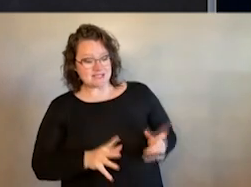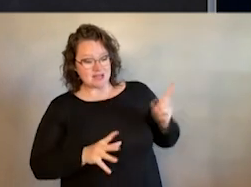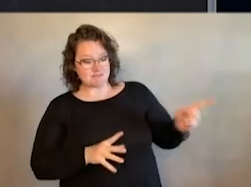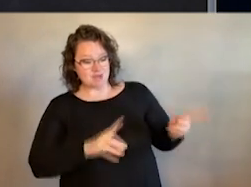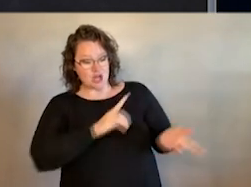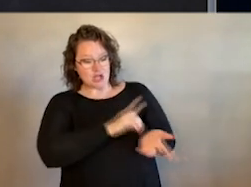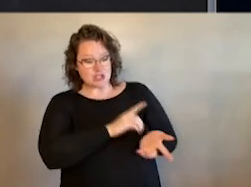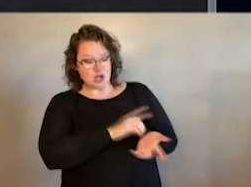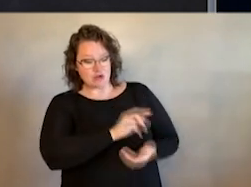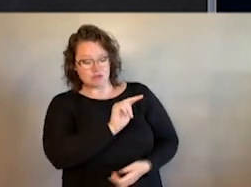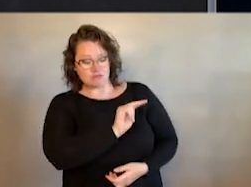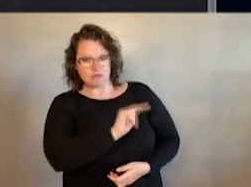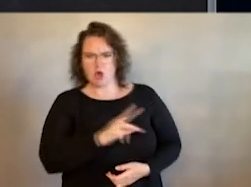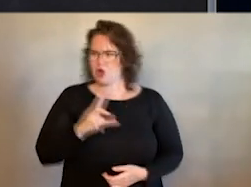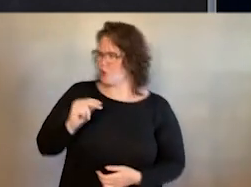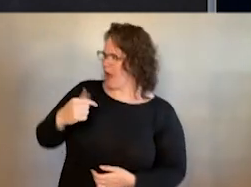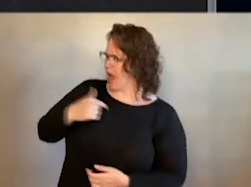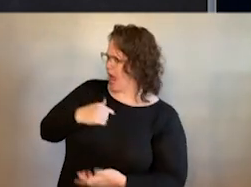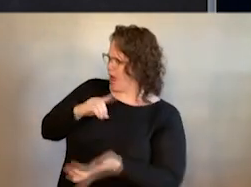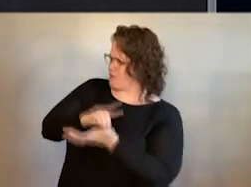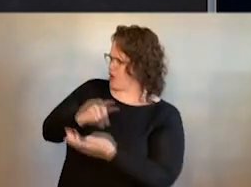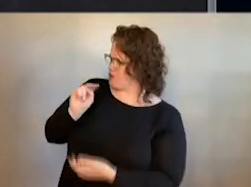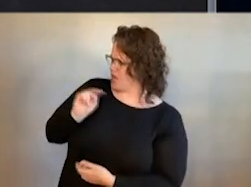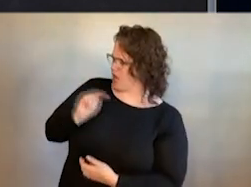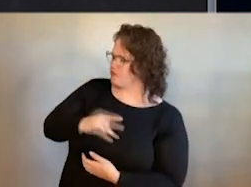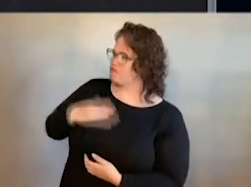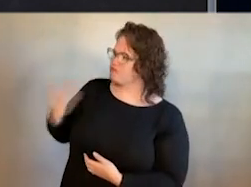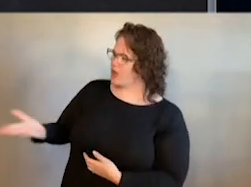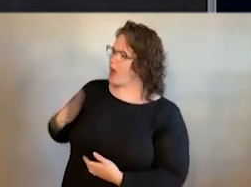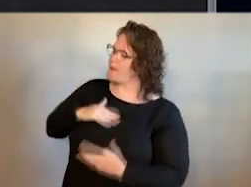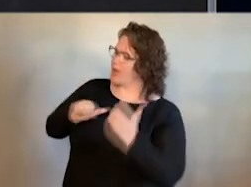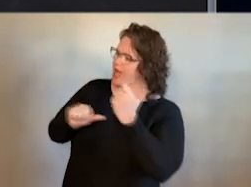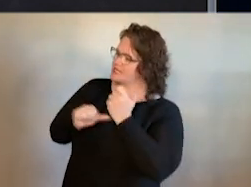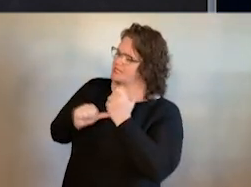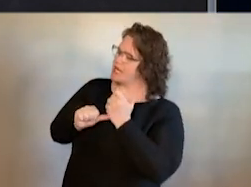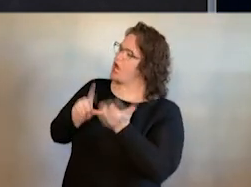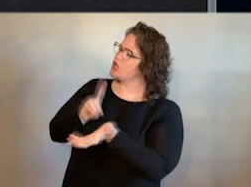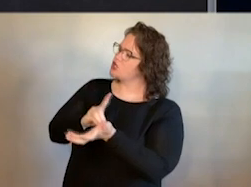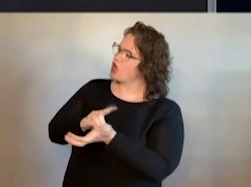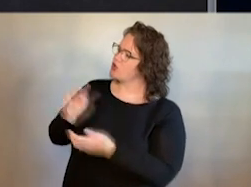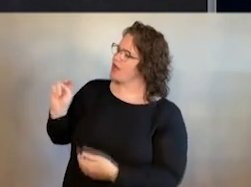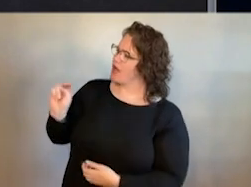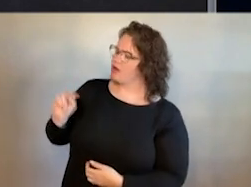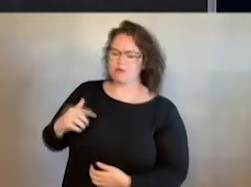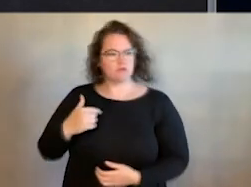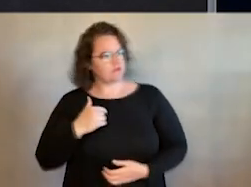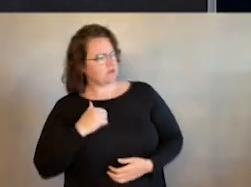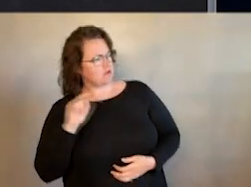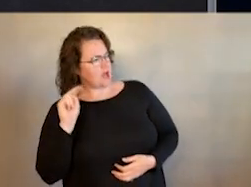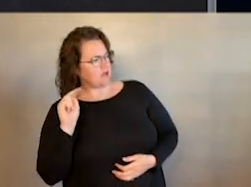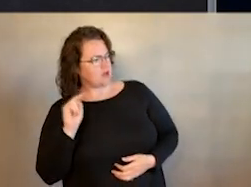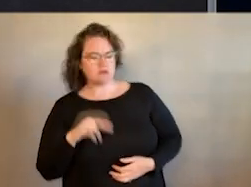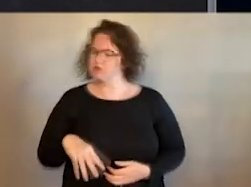Nowlin. No, I am Dr. Nowlin, and this is my assistant, Dr. Nowlin. Dr. Nowlin. Dr.